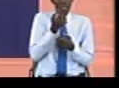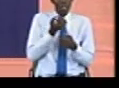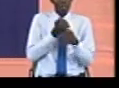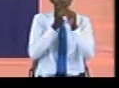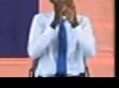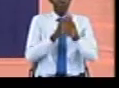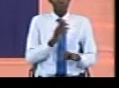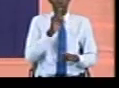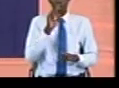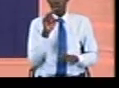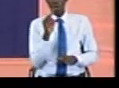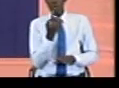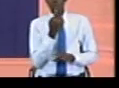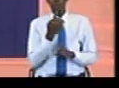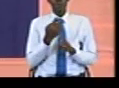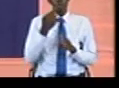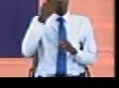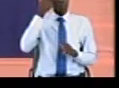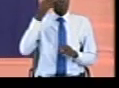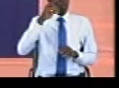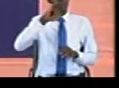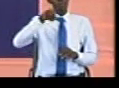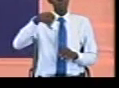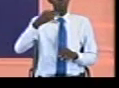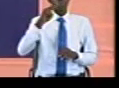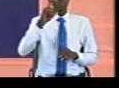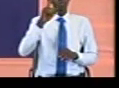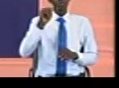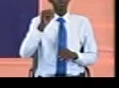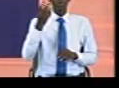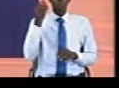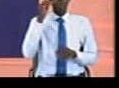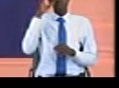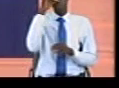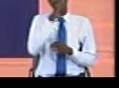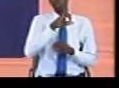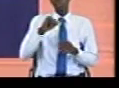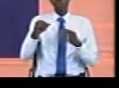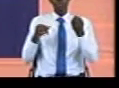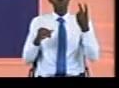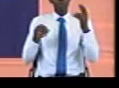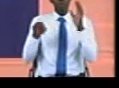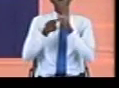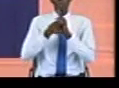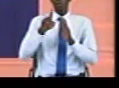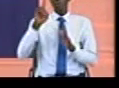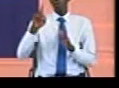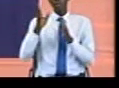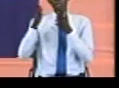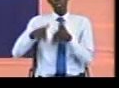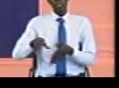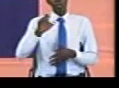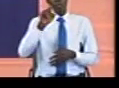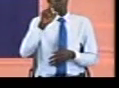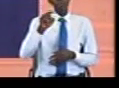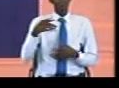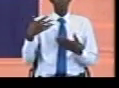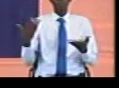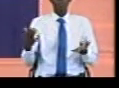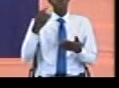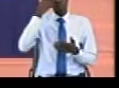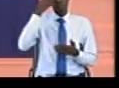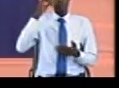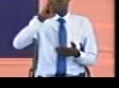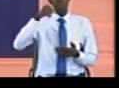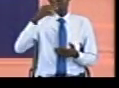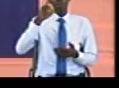me alone. Judas Iscariot was not there. 12 minus 1 is 11. Neither pray I for these 11 disciples